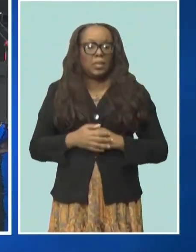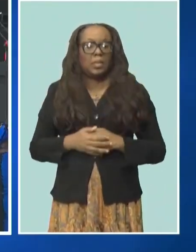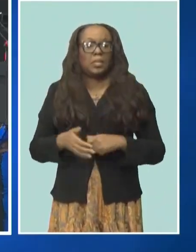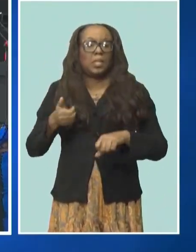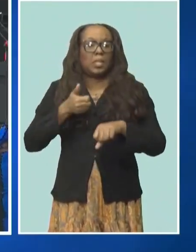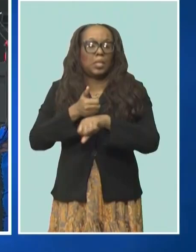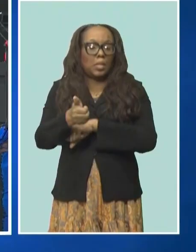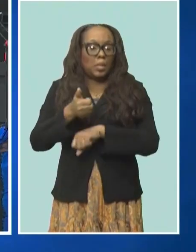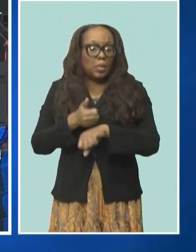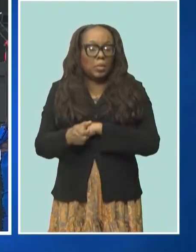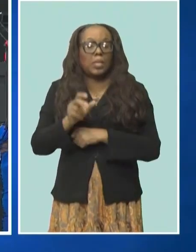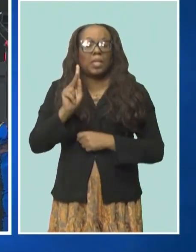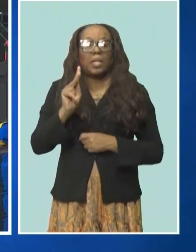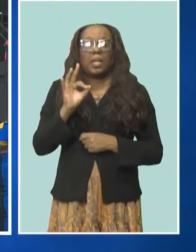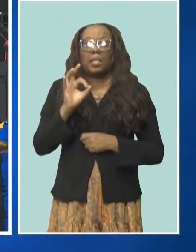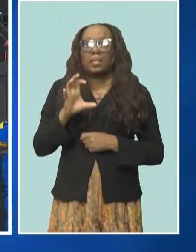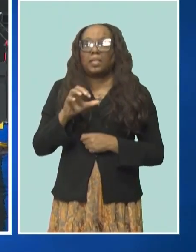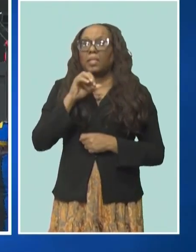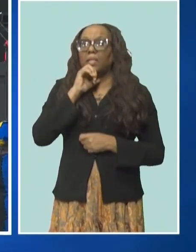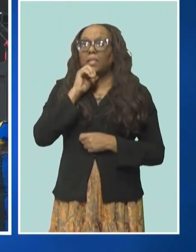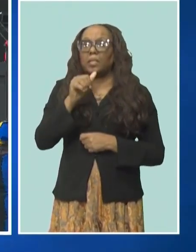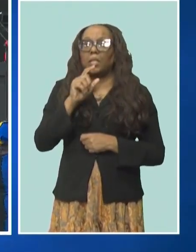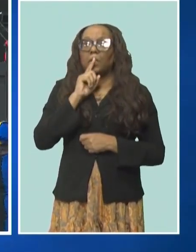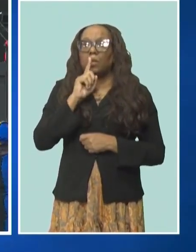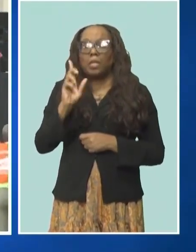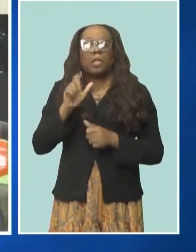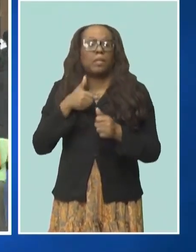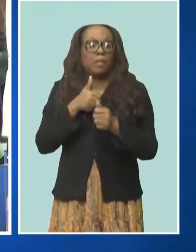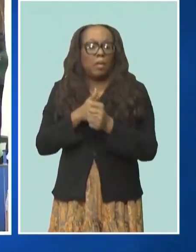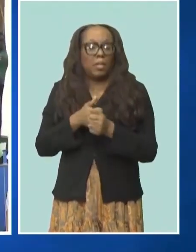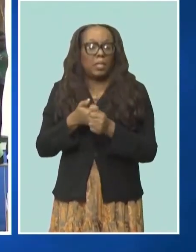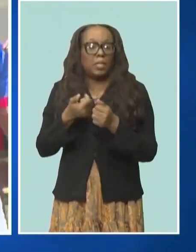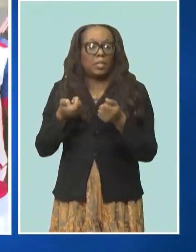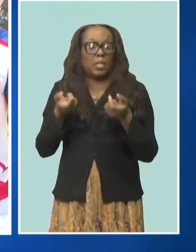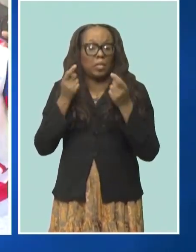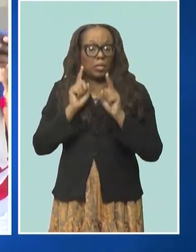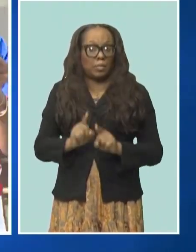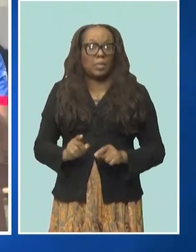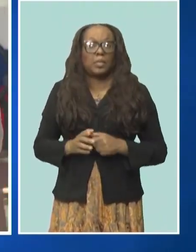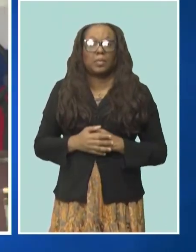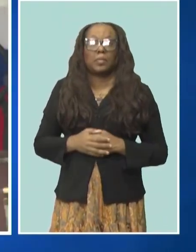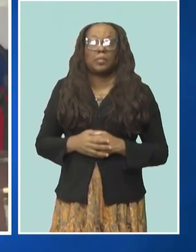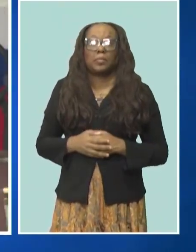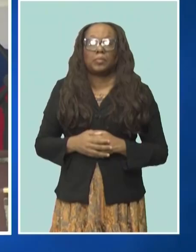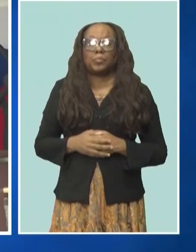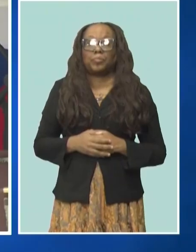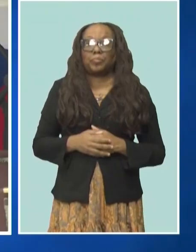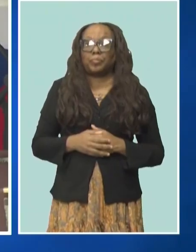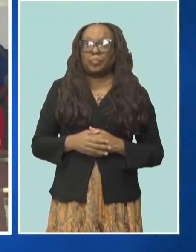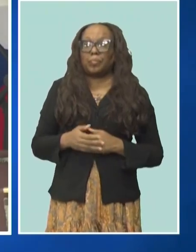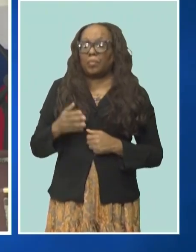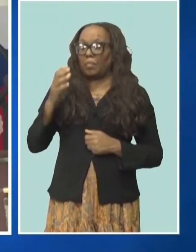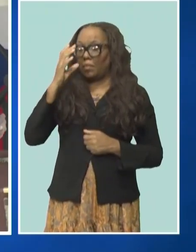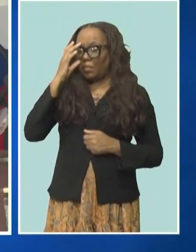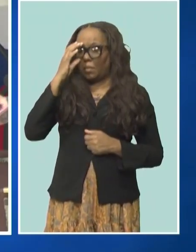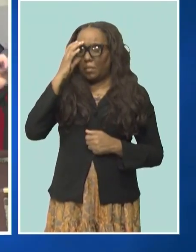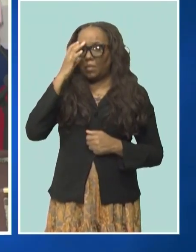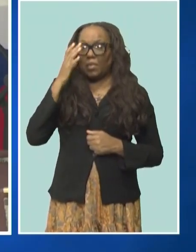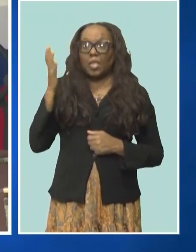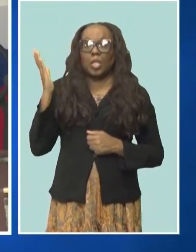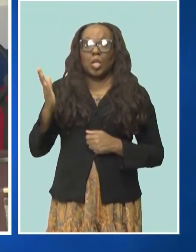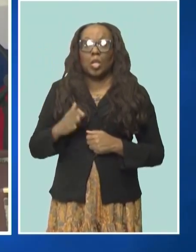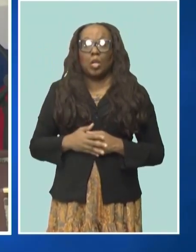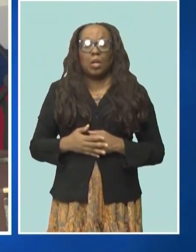accused KFC of undermining the agreement. Less than 4 weeks after we had those wins,